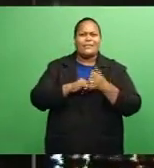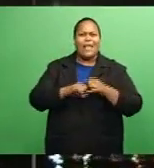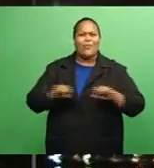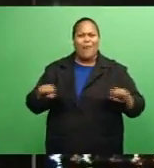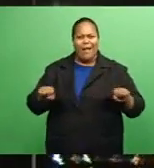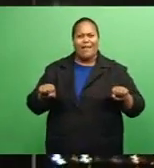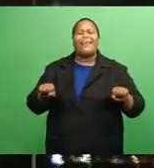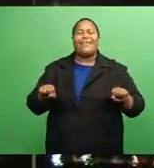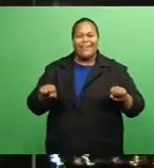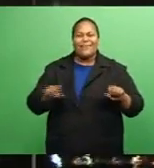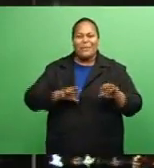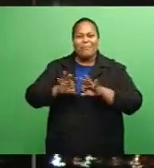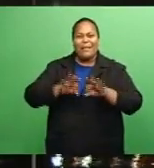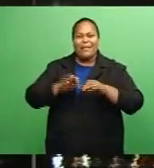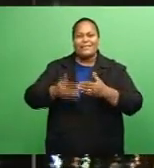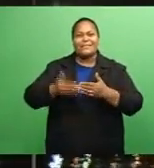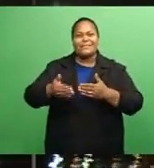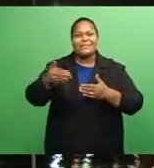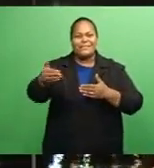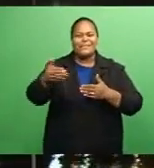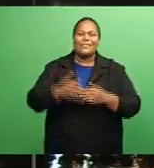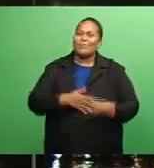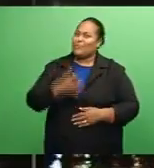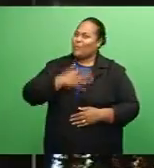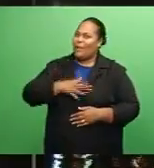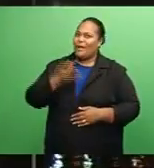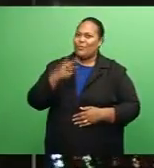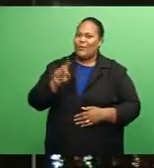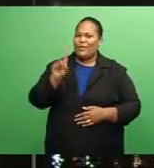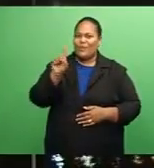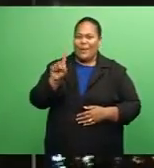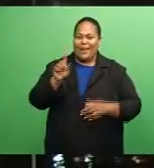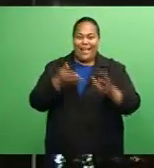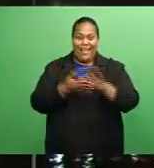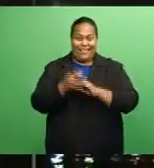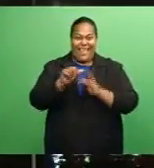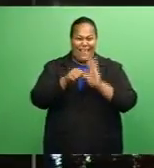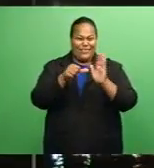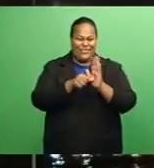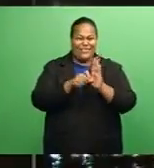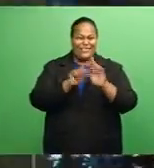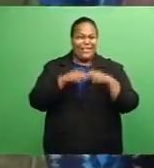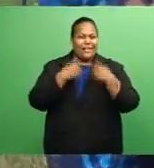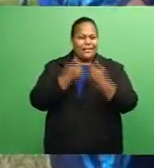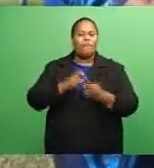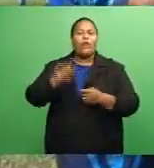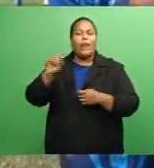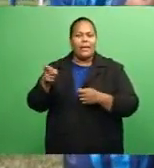plans to field a formidable under-21 team next season.